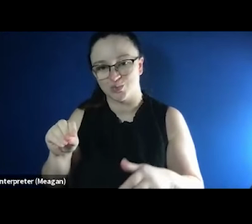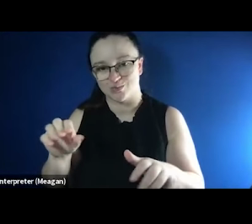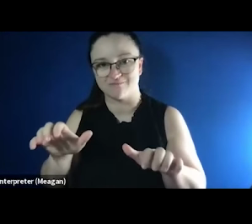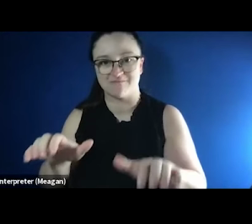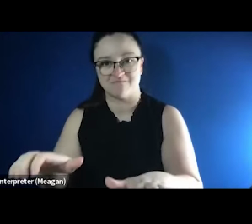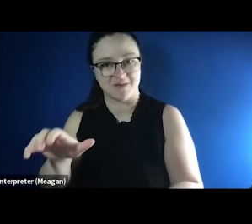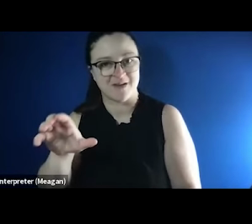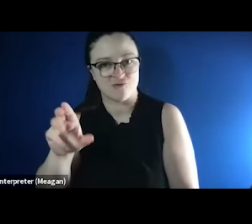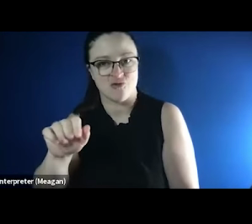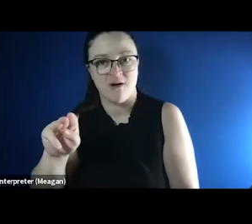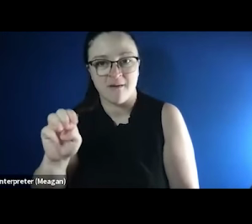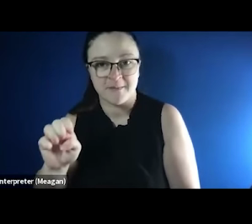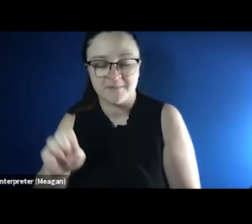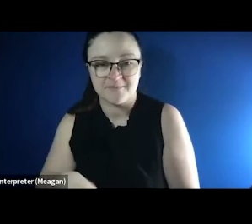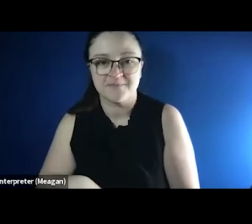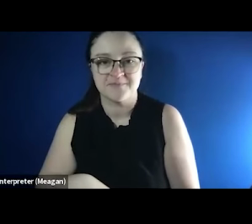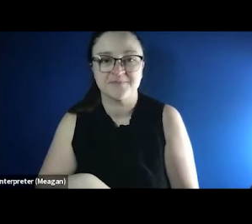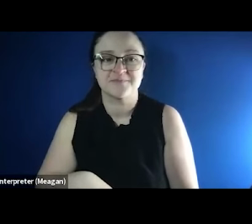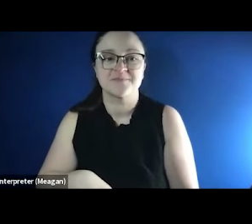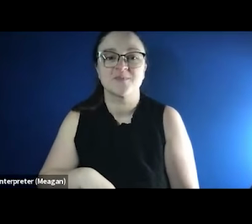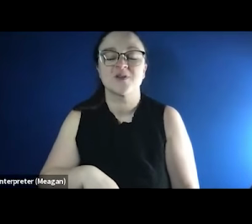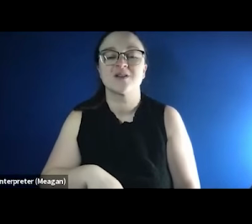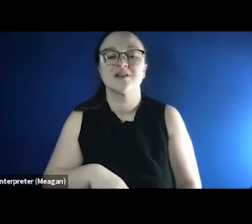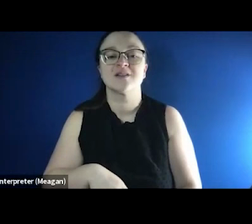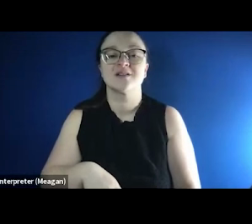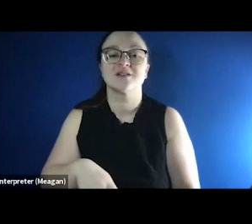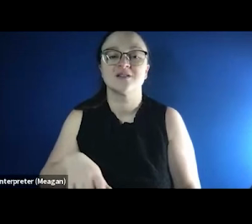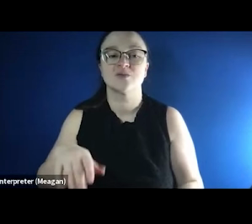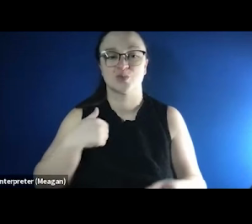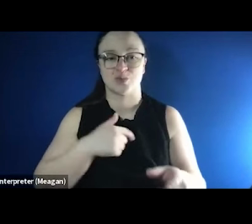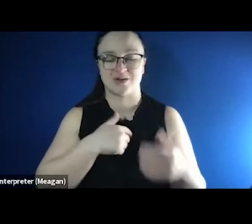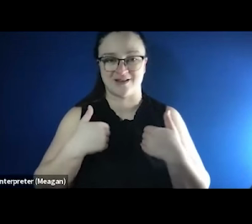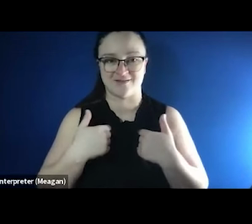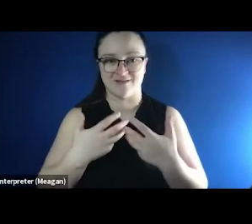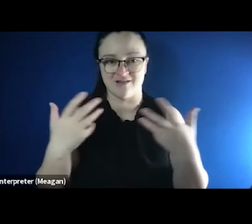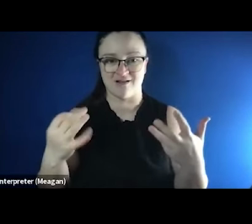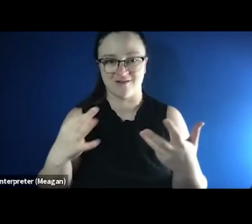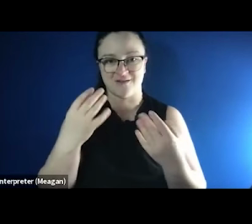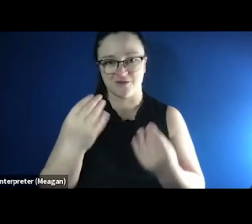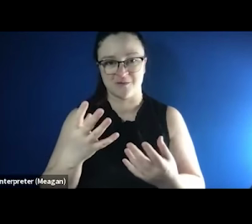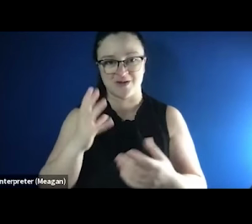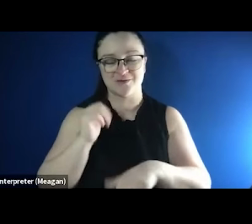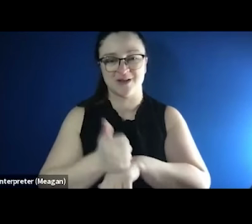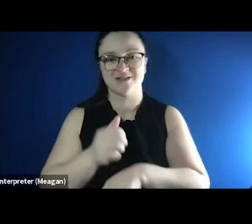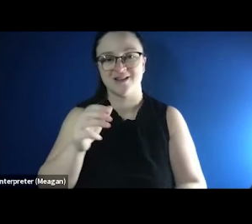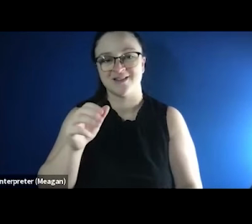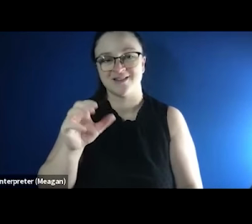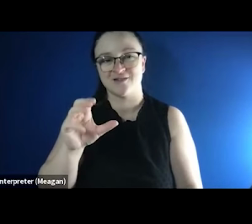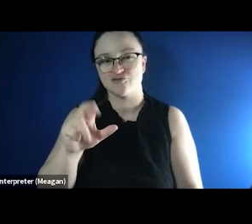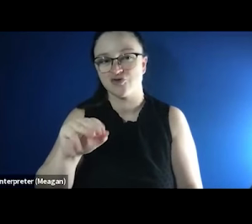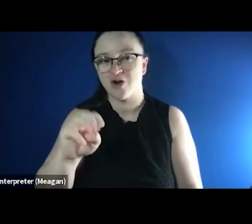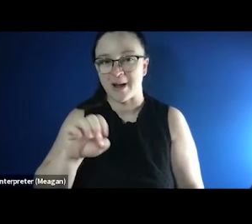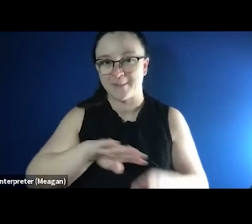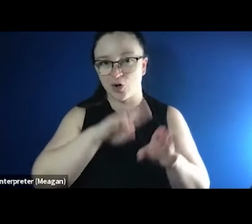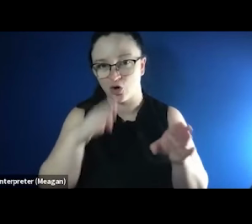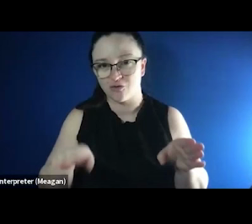longstanding finding in criminological scholarship surrounding the age crime curve. Many of you probably heard this in your undergraduate courses, that as